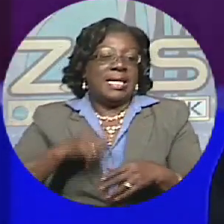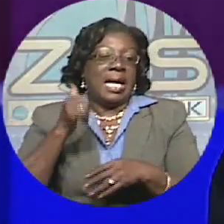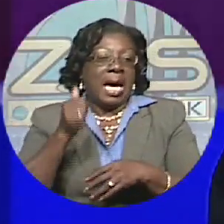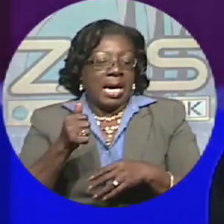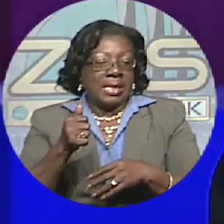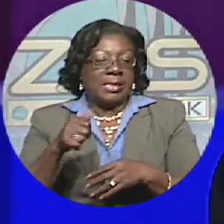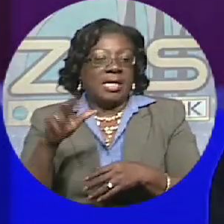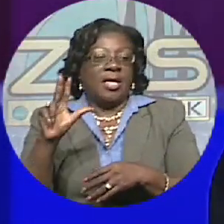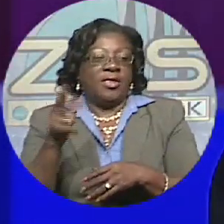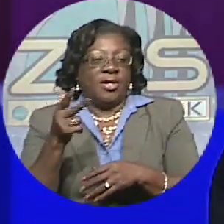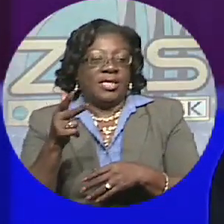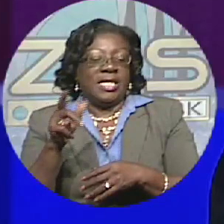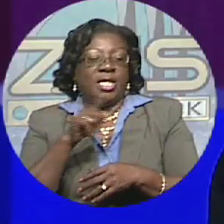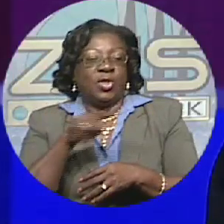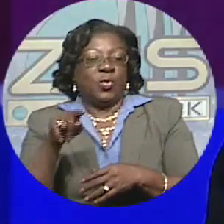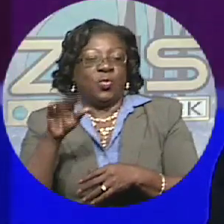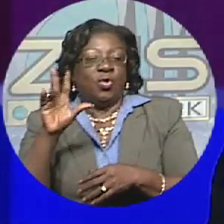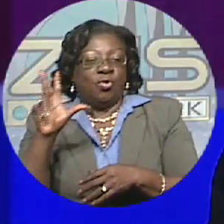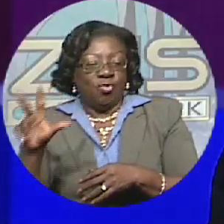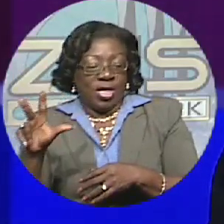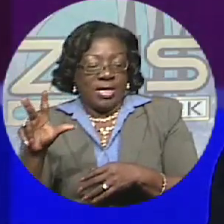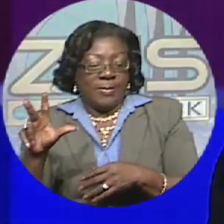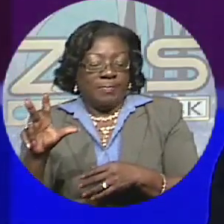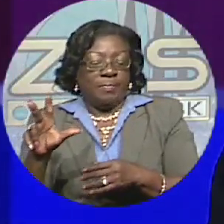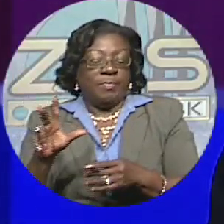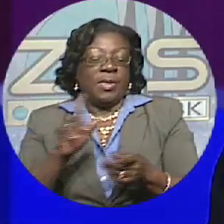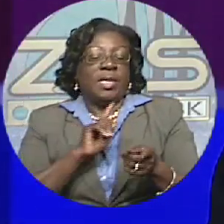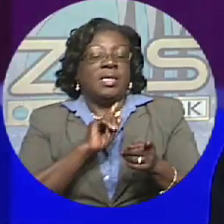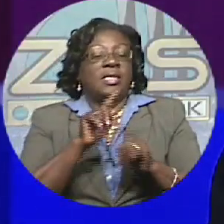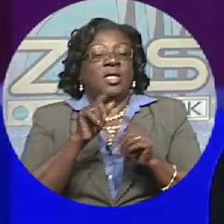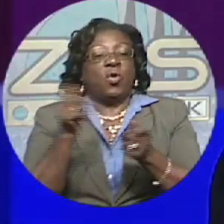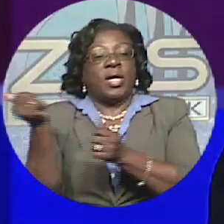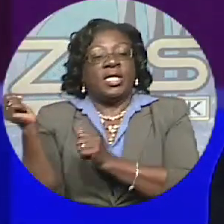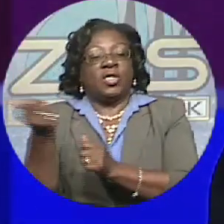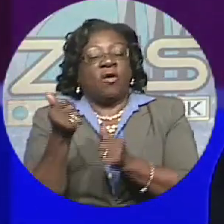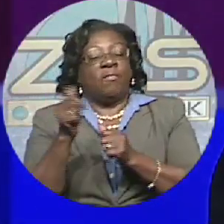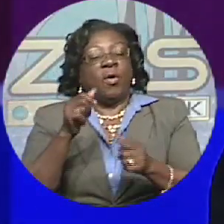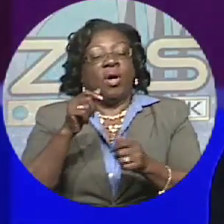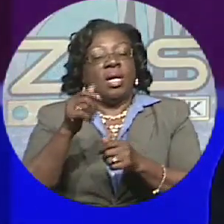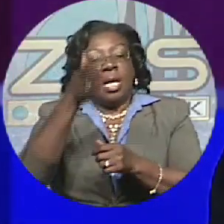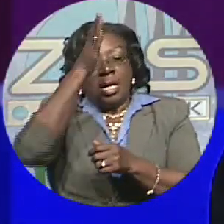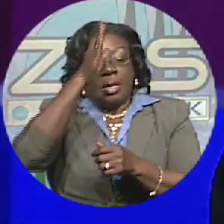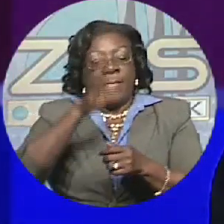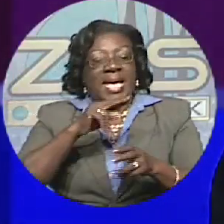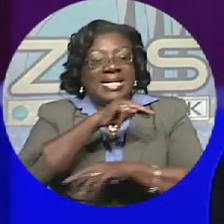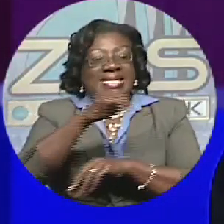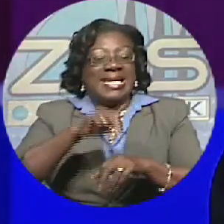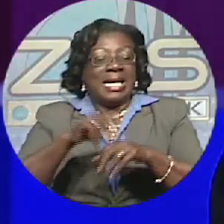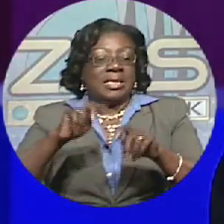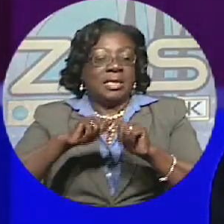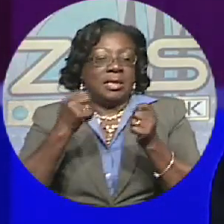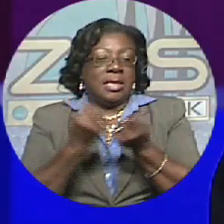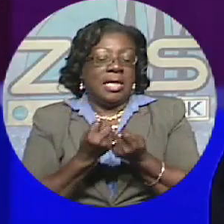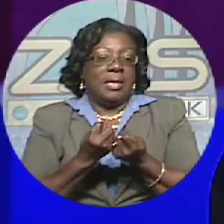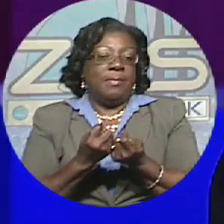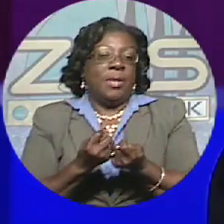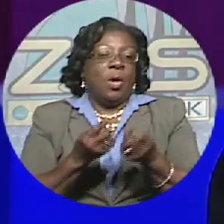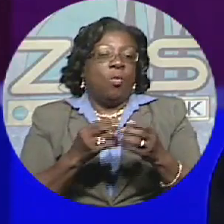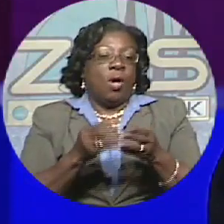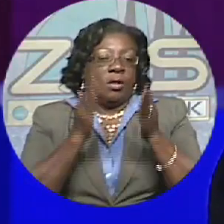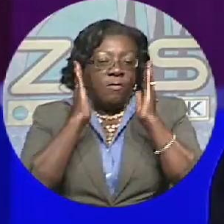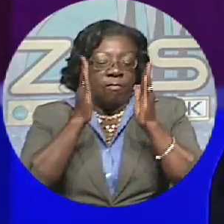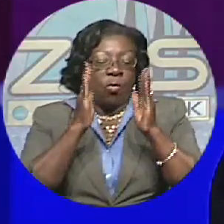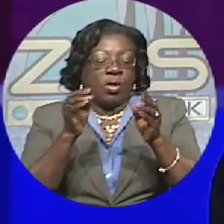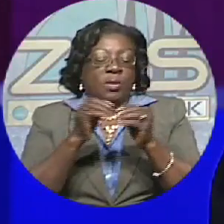of 13-3. Still talking softball, men's national team manager Godfrey Gully Burnside wants to put more of an emphasis